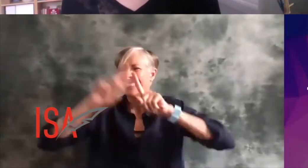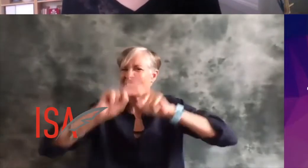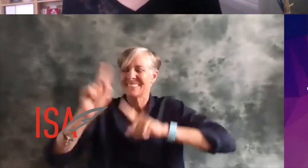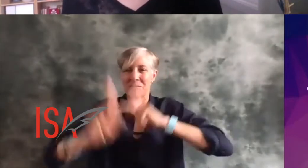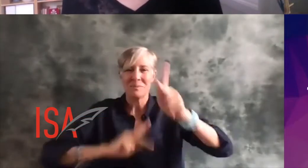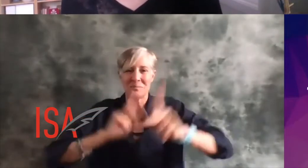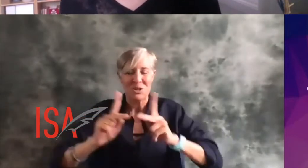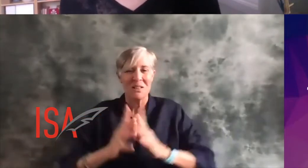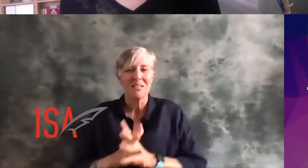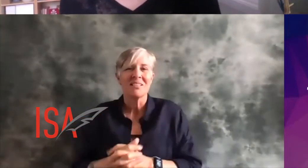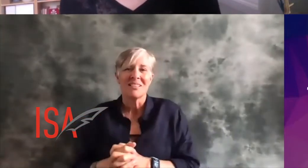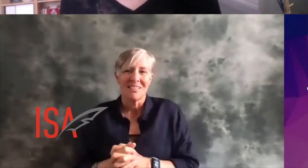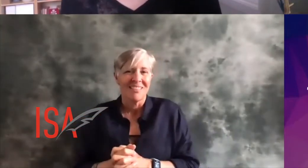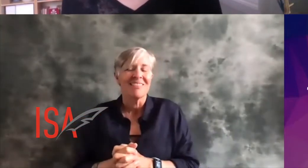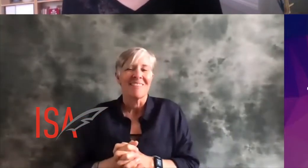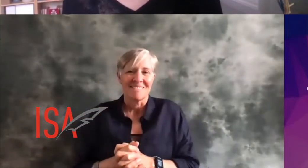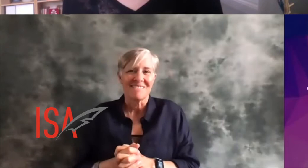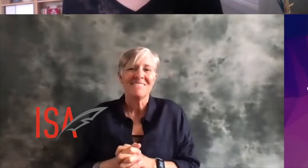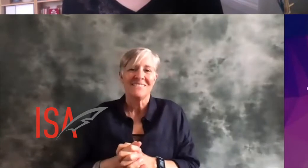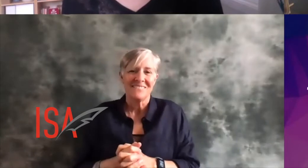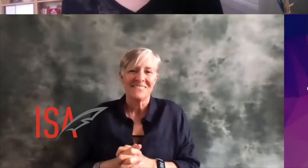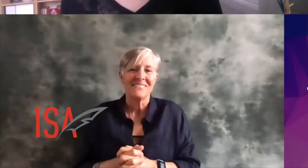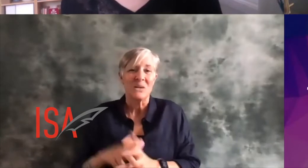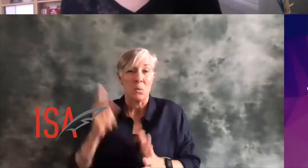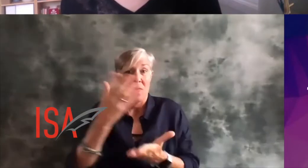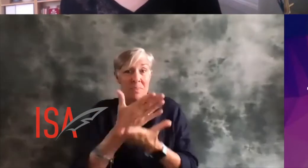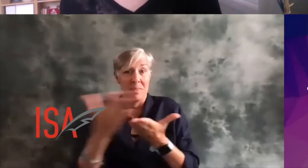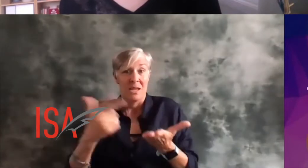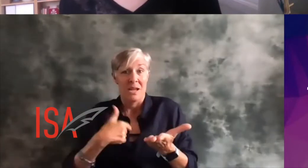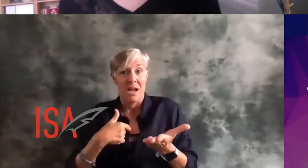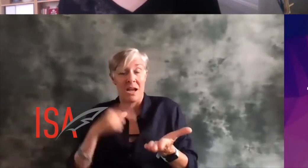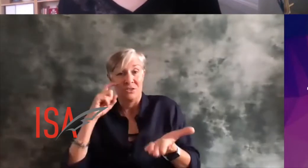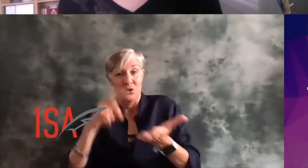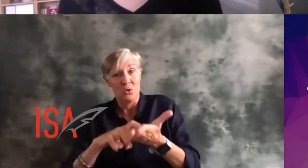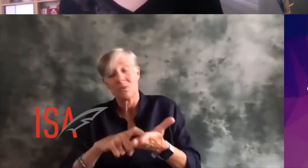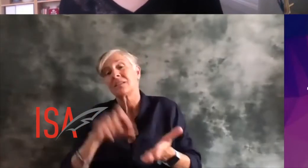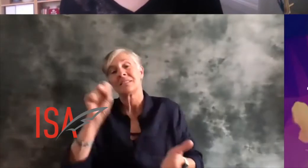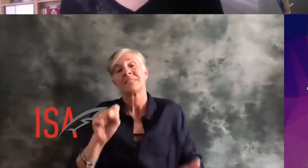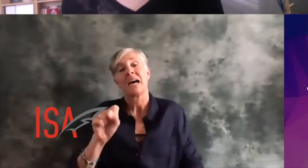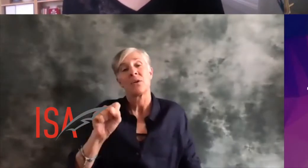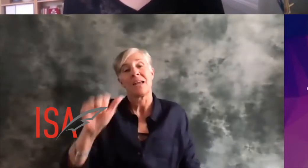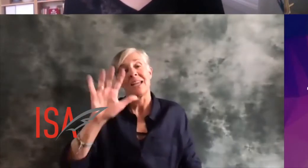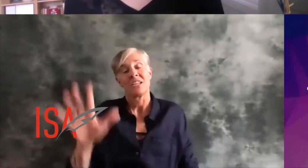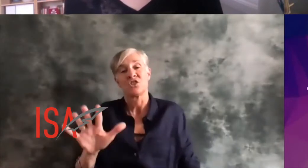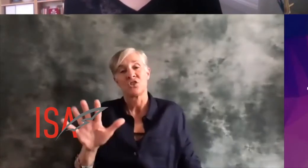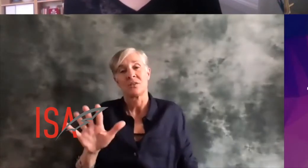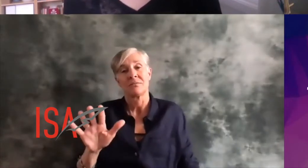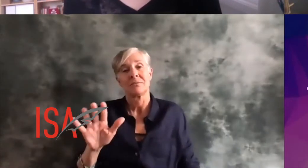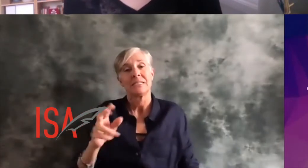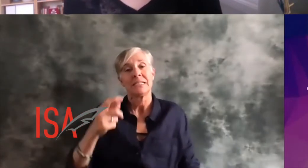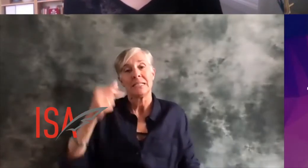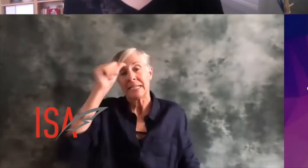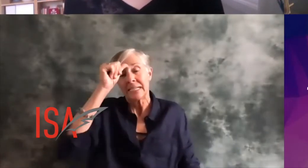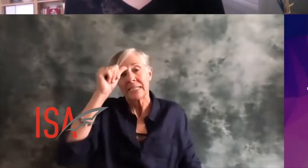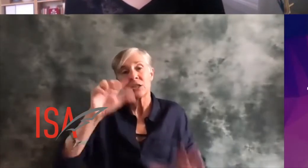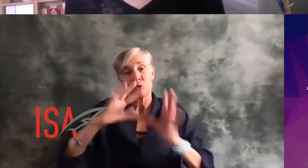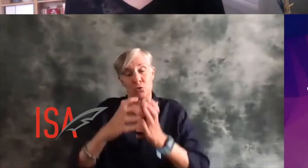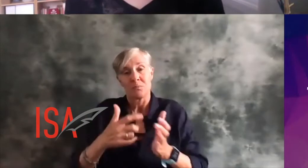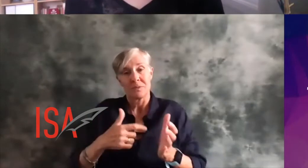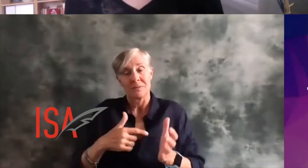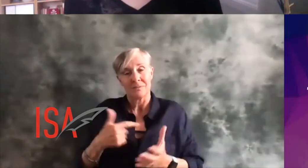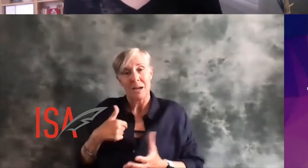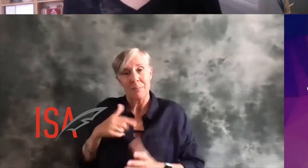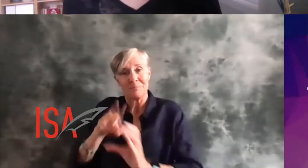how important it is to see, because like one thing that I've seen in like the South Asian Indian groups that I'm in